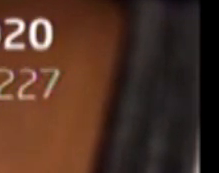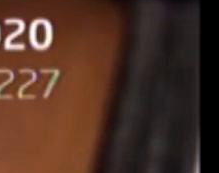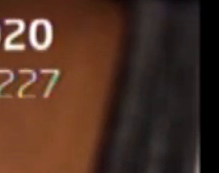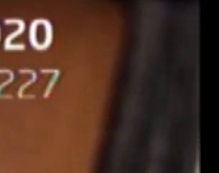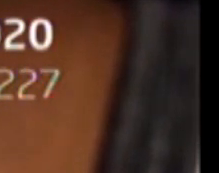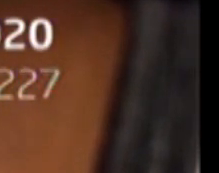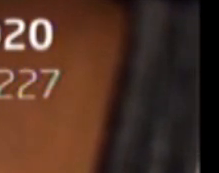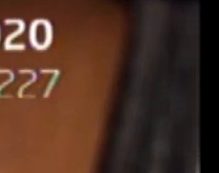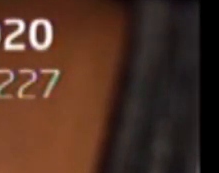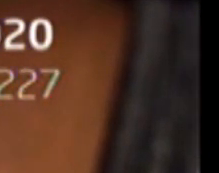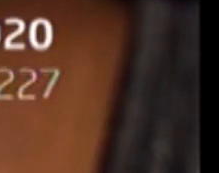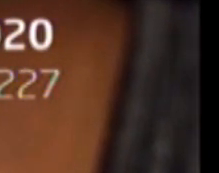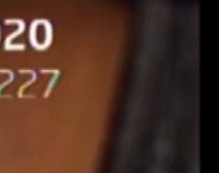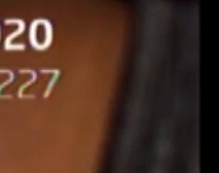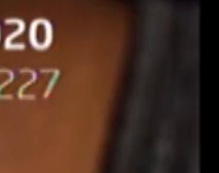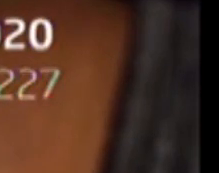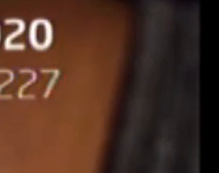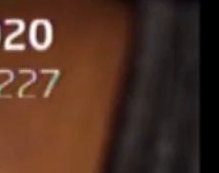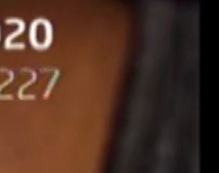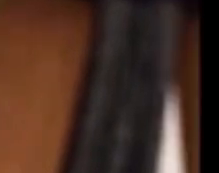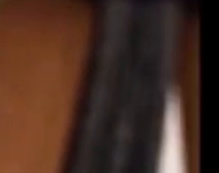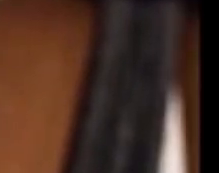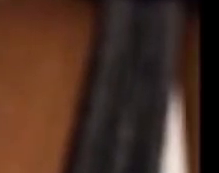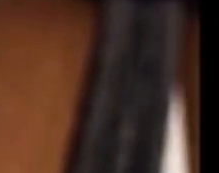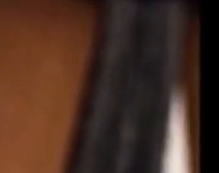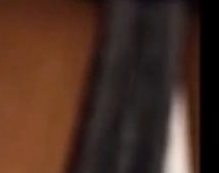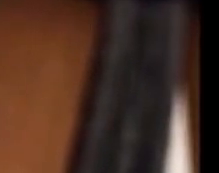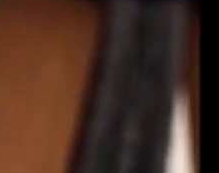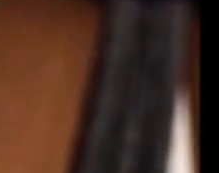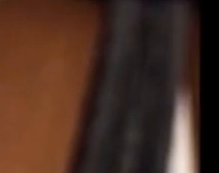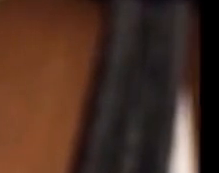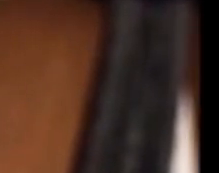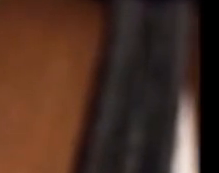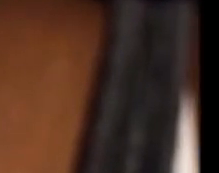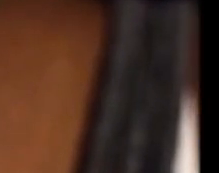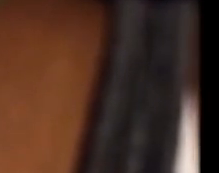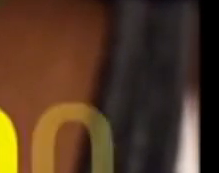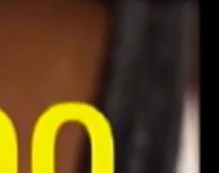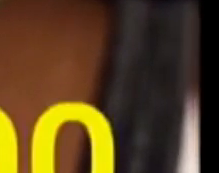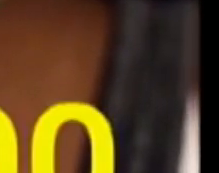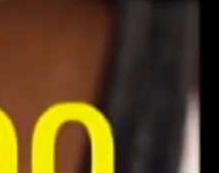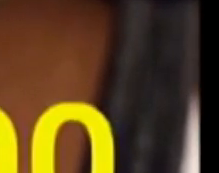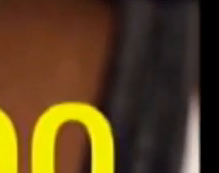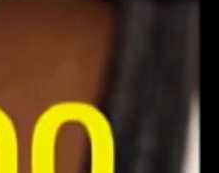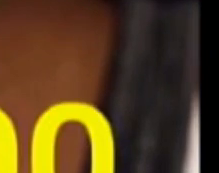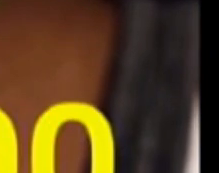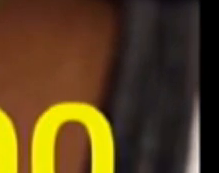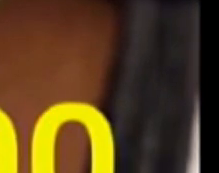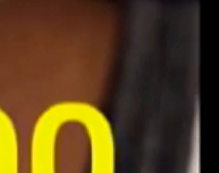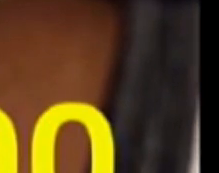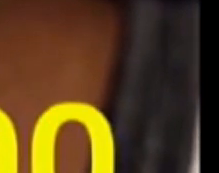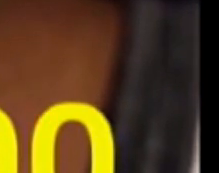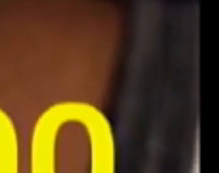them girls, and 207 being boys. This is a sharp increase from the 2019 report, where